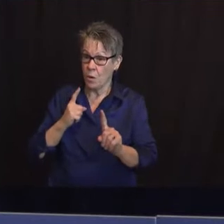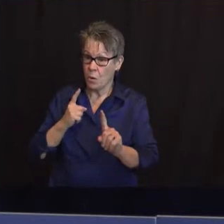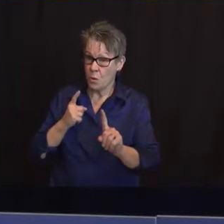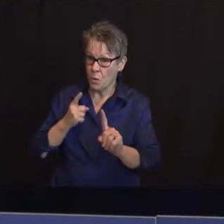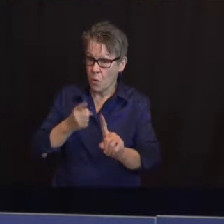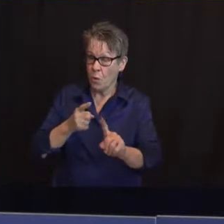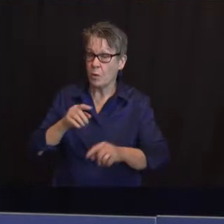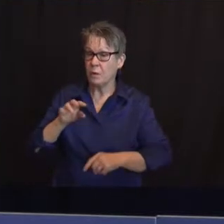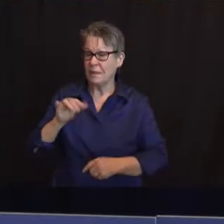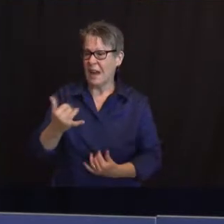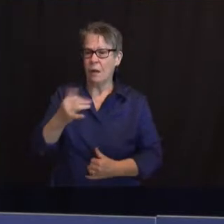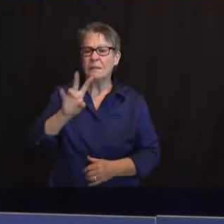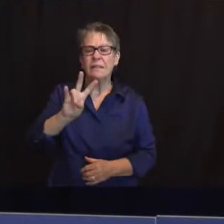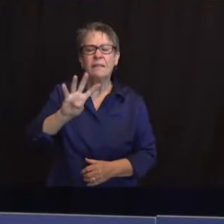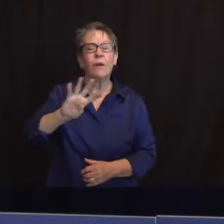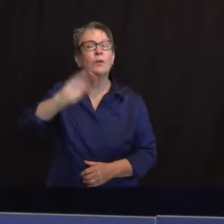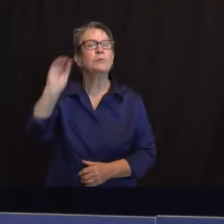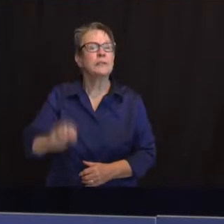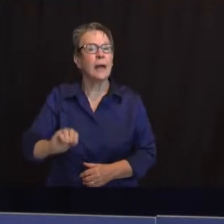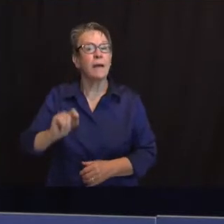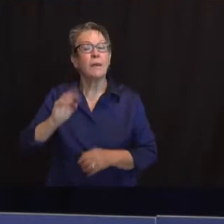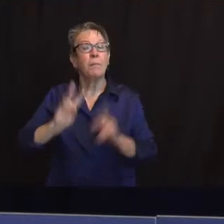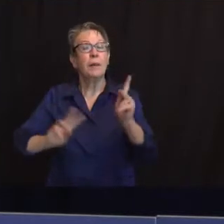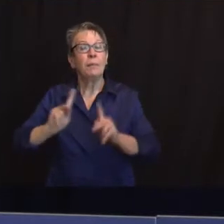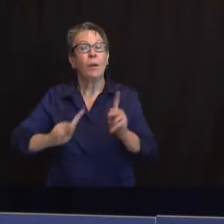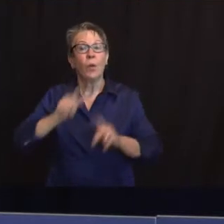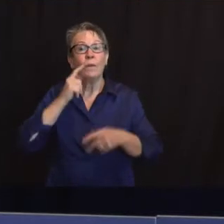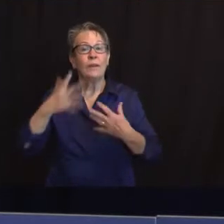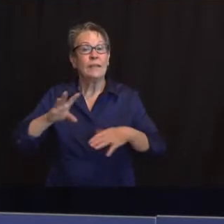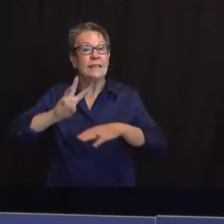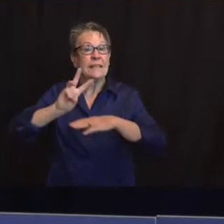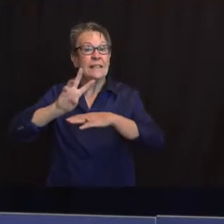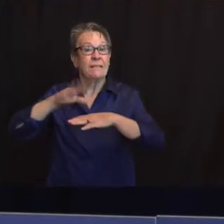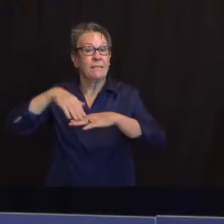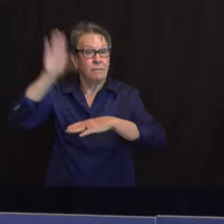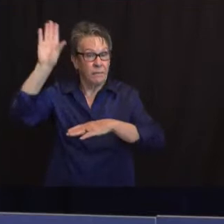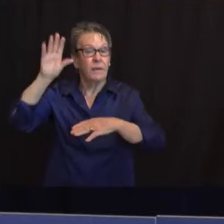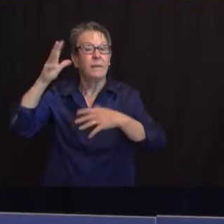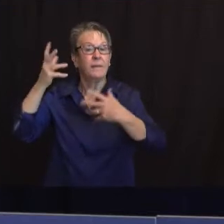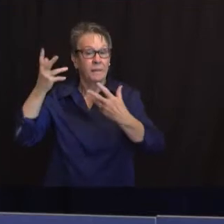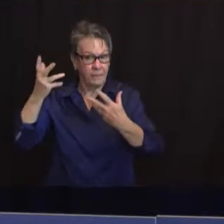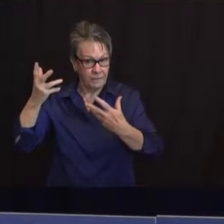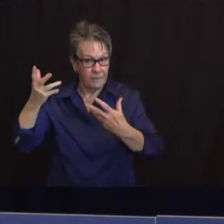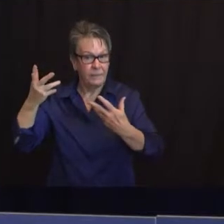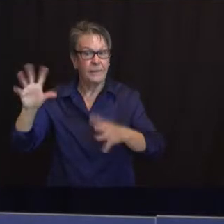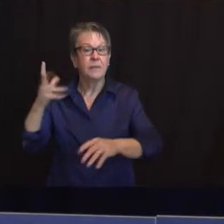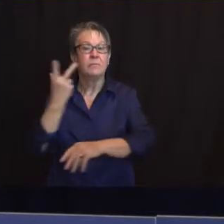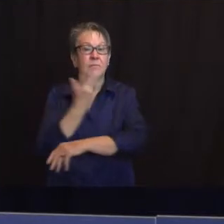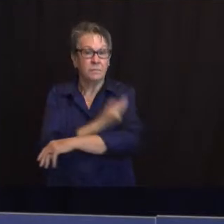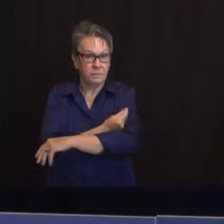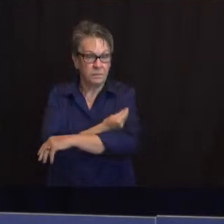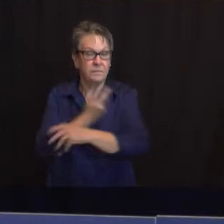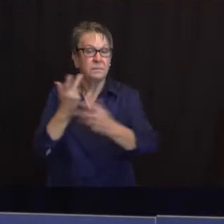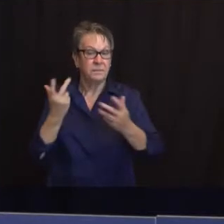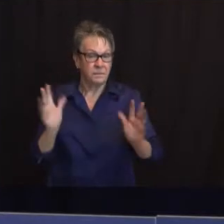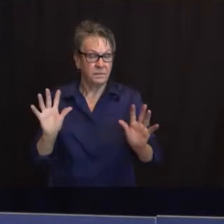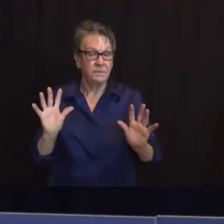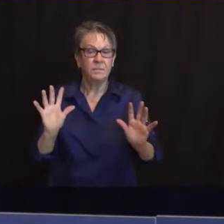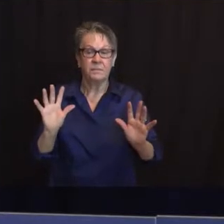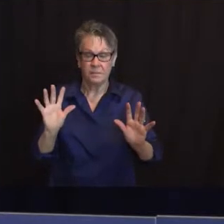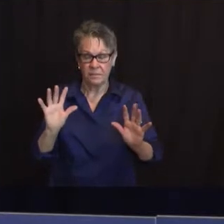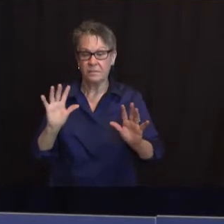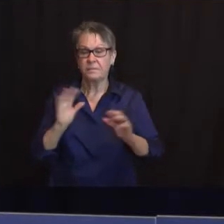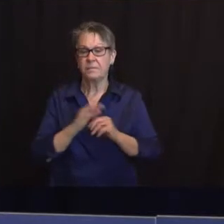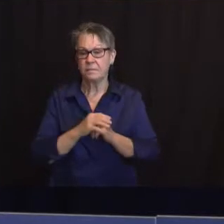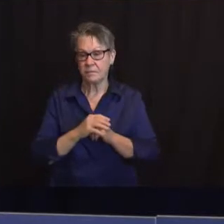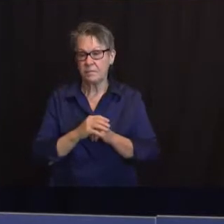of vaccine, and 70% of those 80 and older have received at least one dose of vaccine. The race